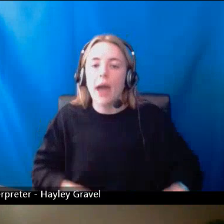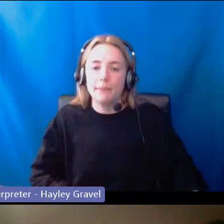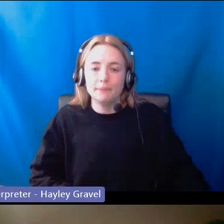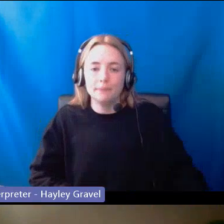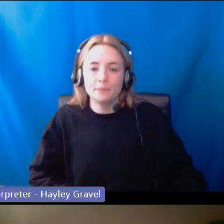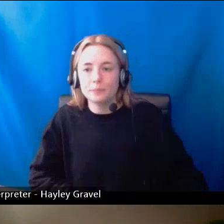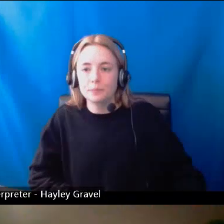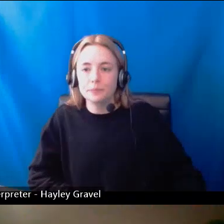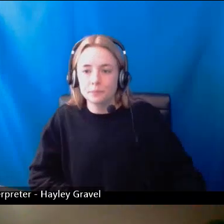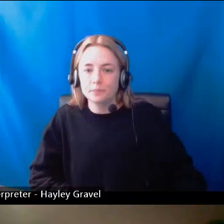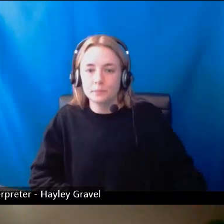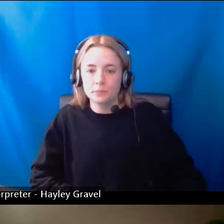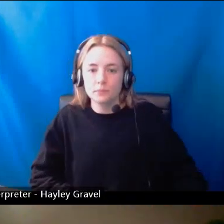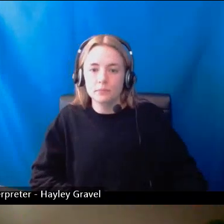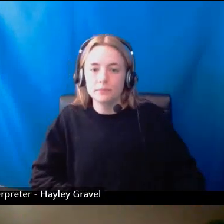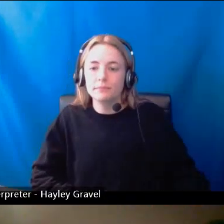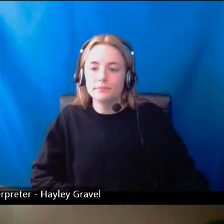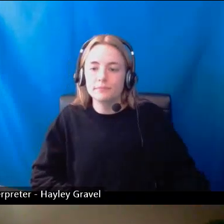Okay.